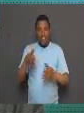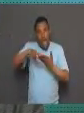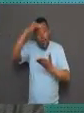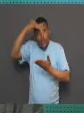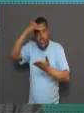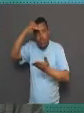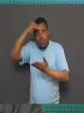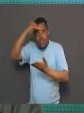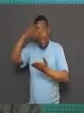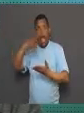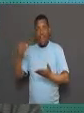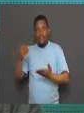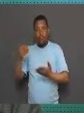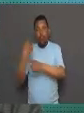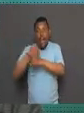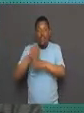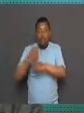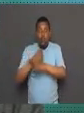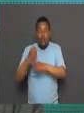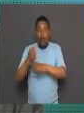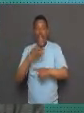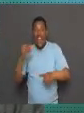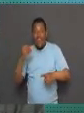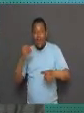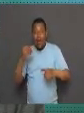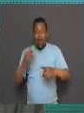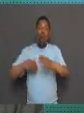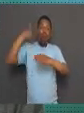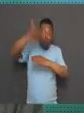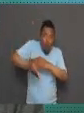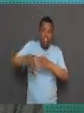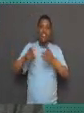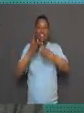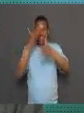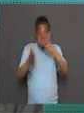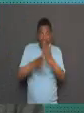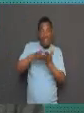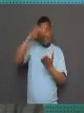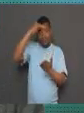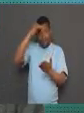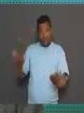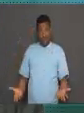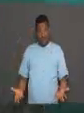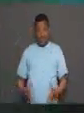education and training and post-secondary education.